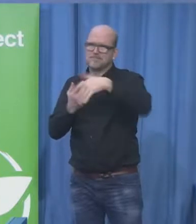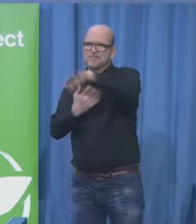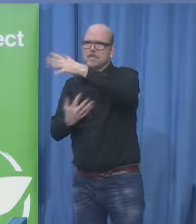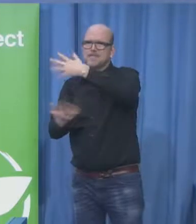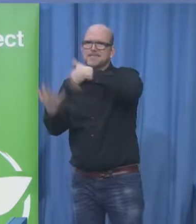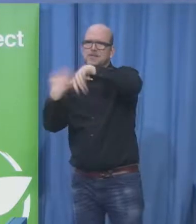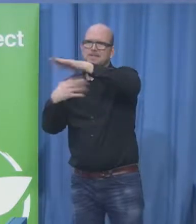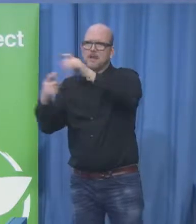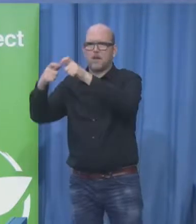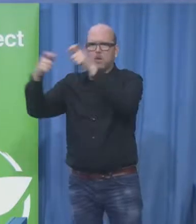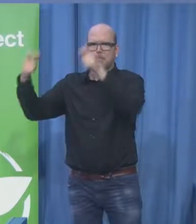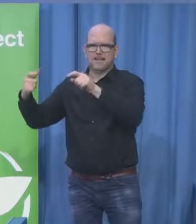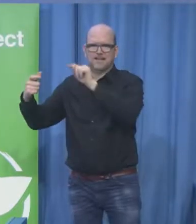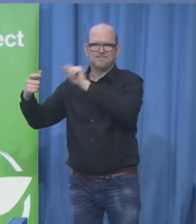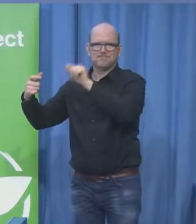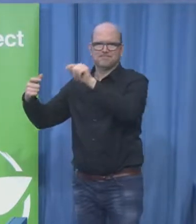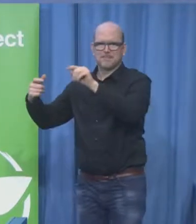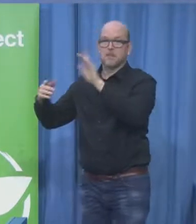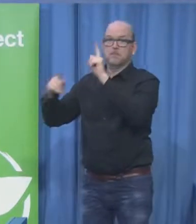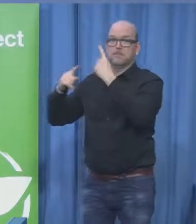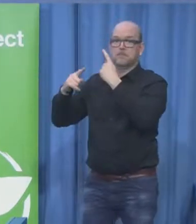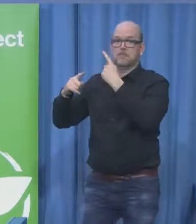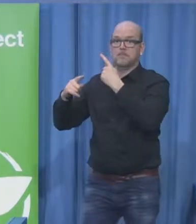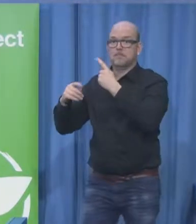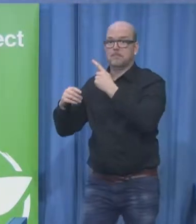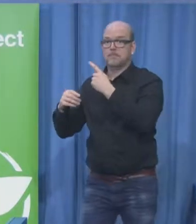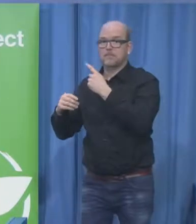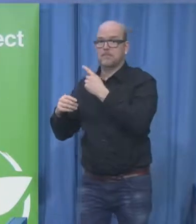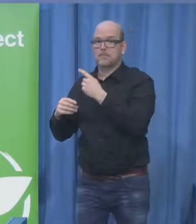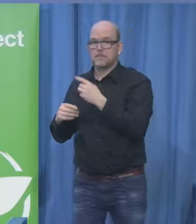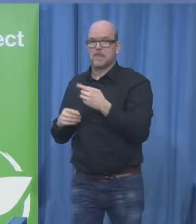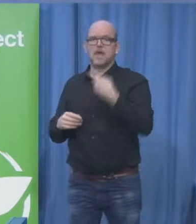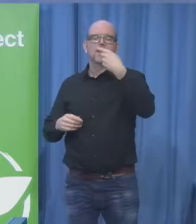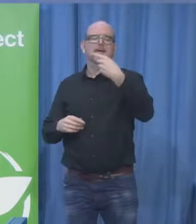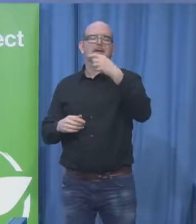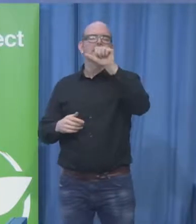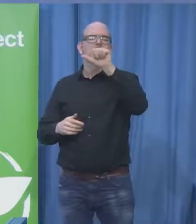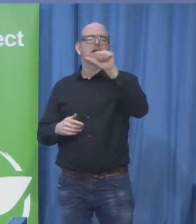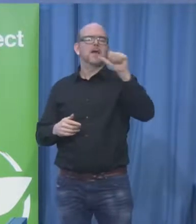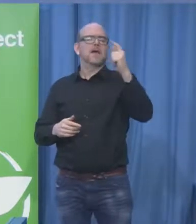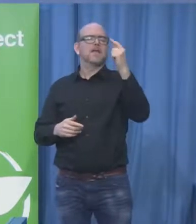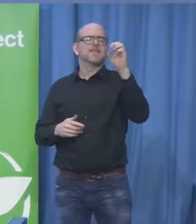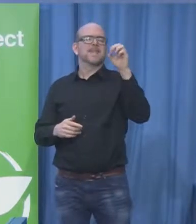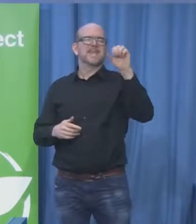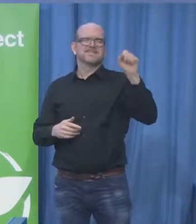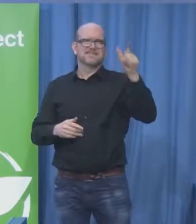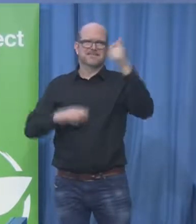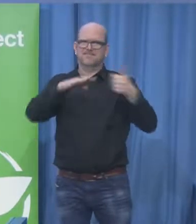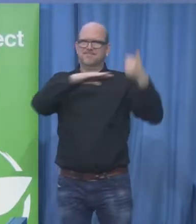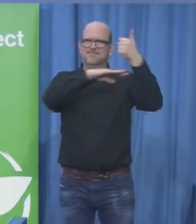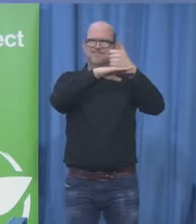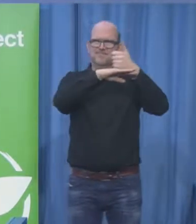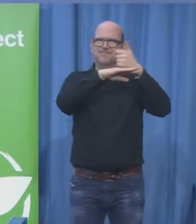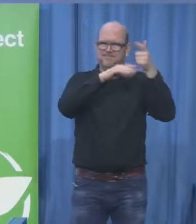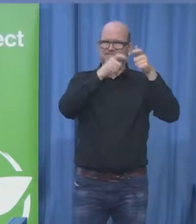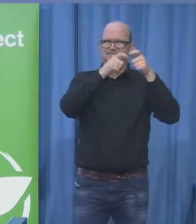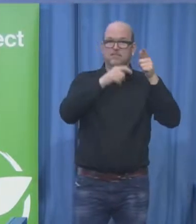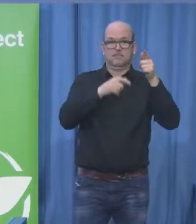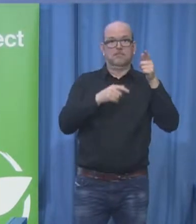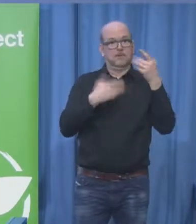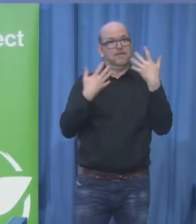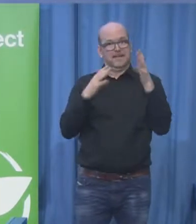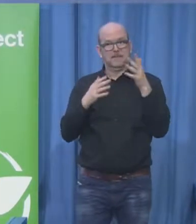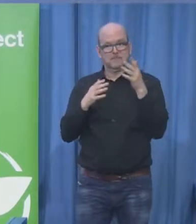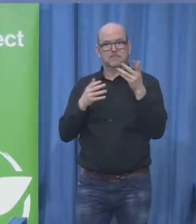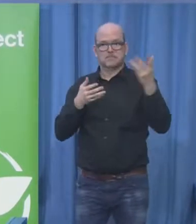of GATES, president of World Enabled, and co-chair for the Disability Inclusive and Accessible Urban Development Network. He will speak to us via video,